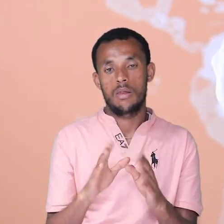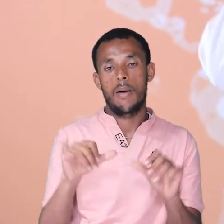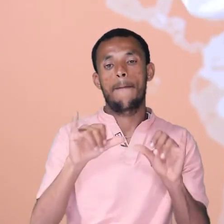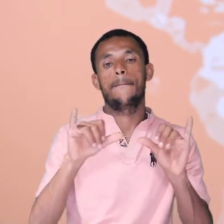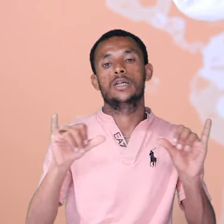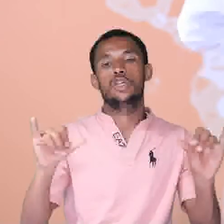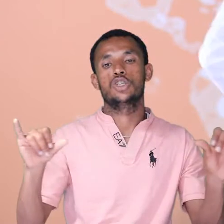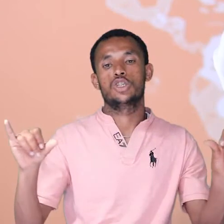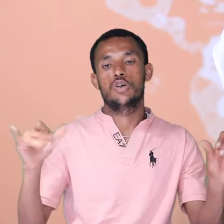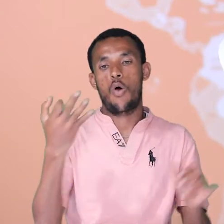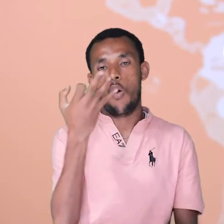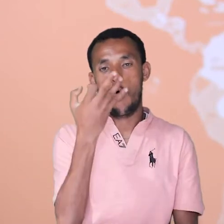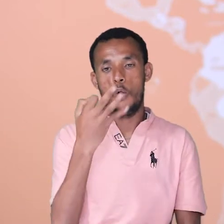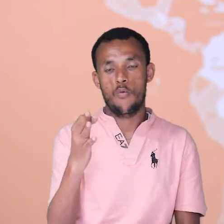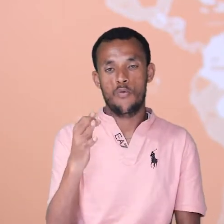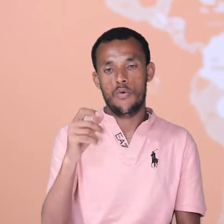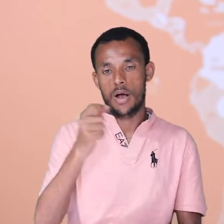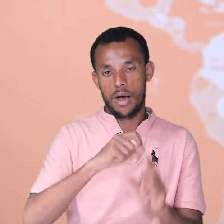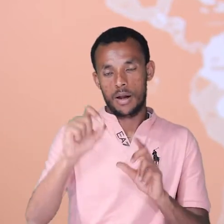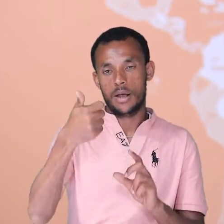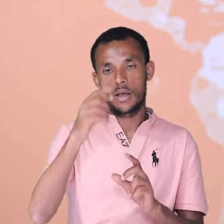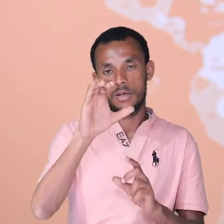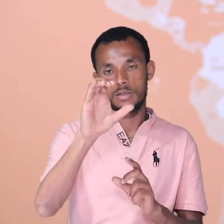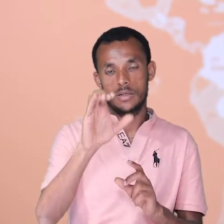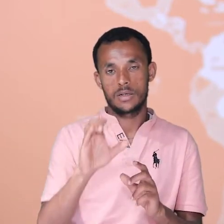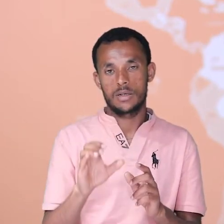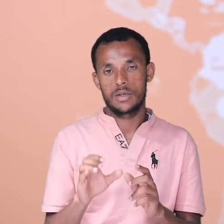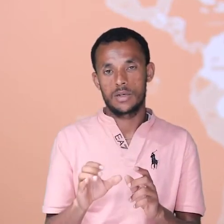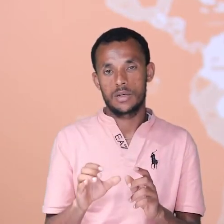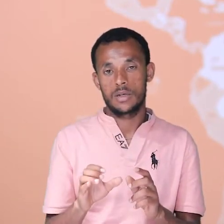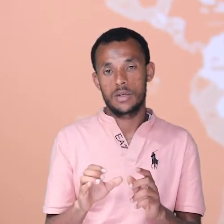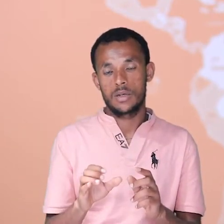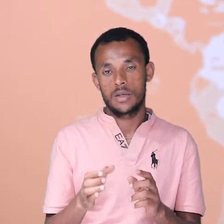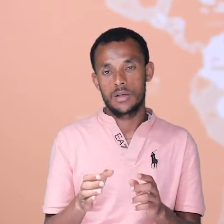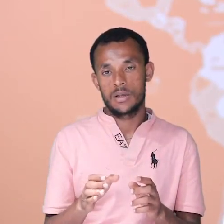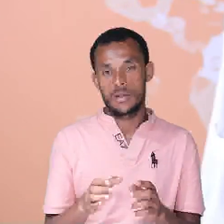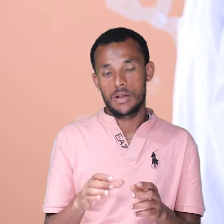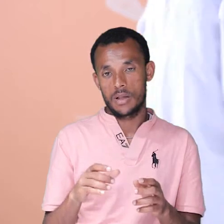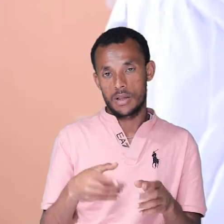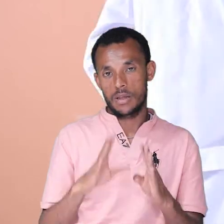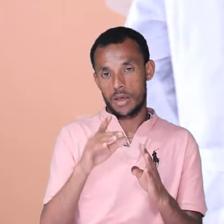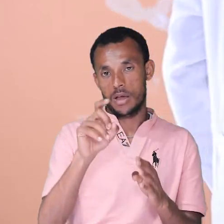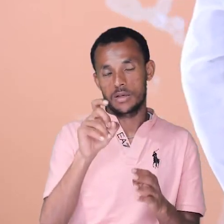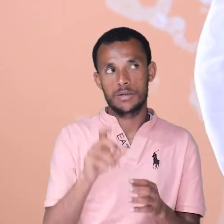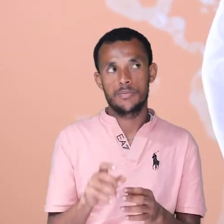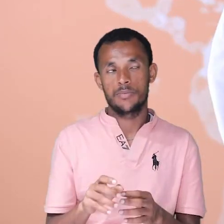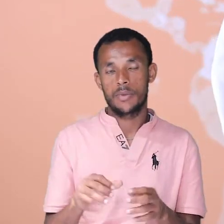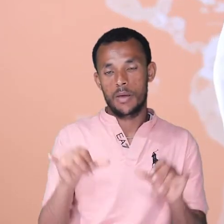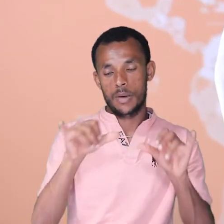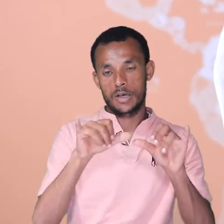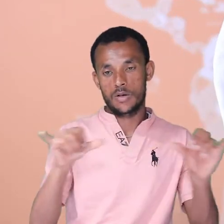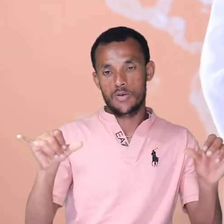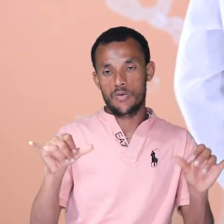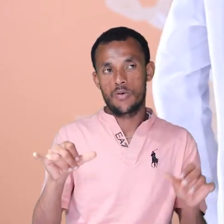measures of arc AC, let me say this is let X. Measures